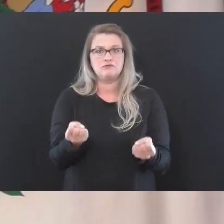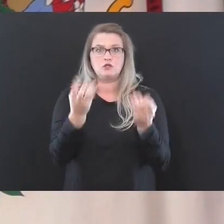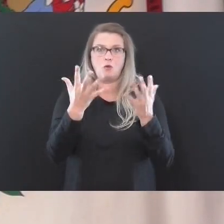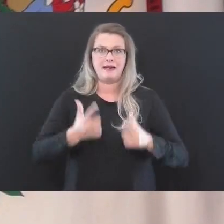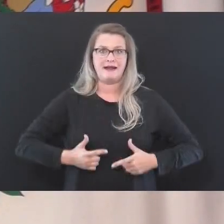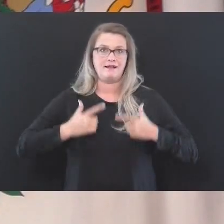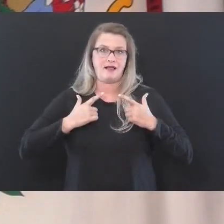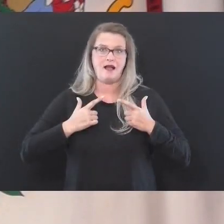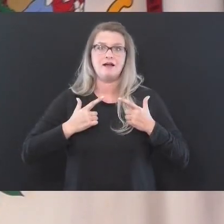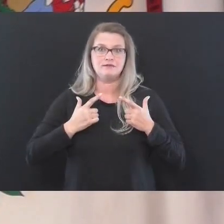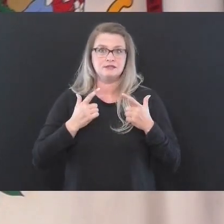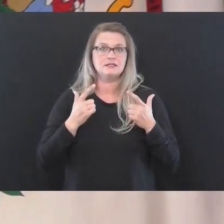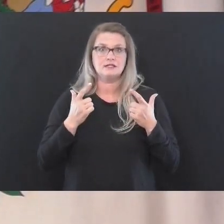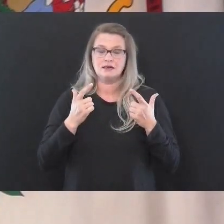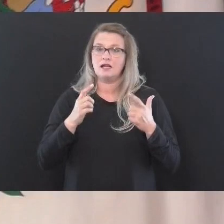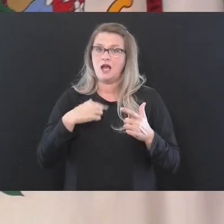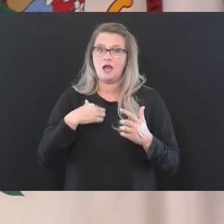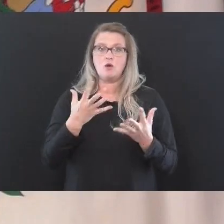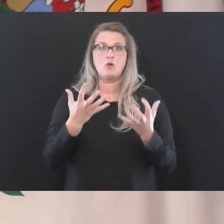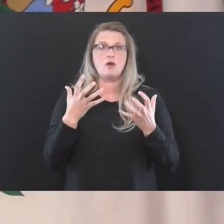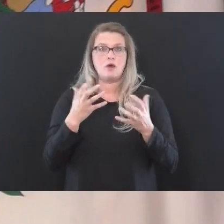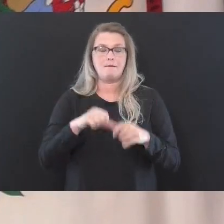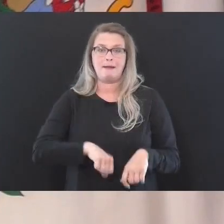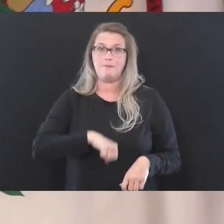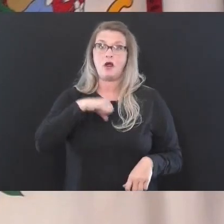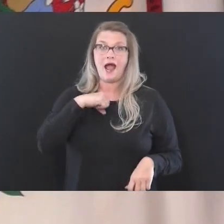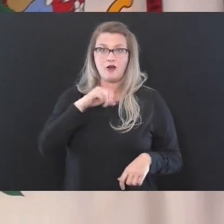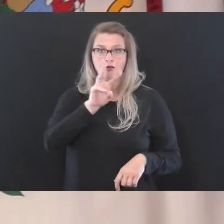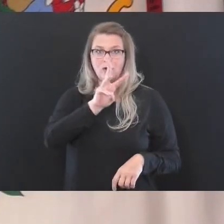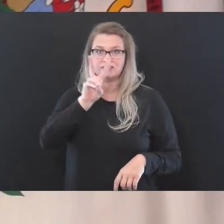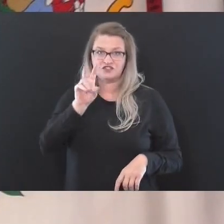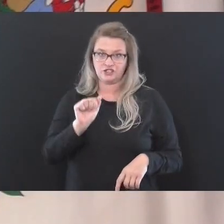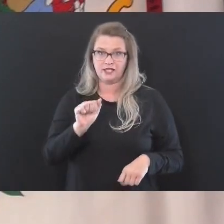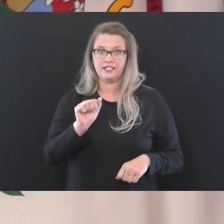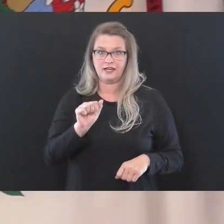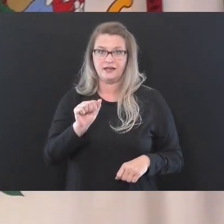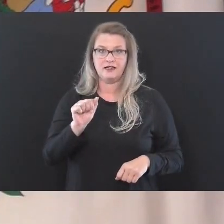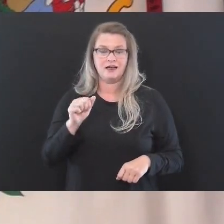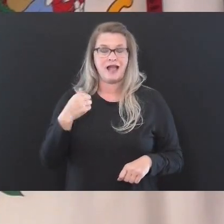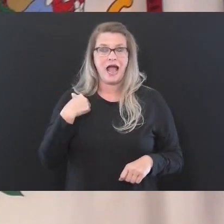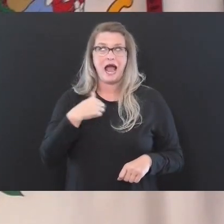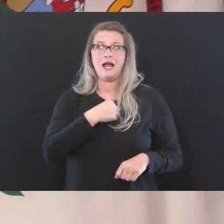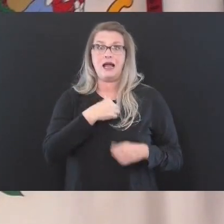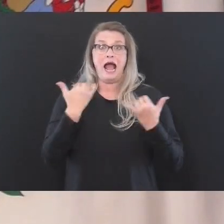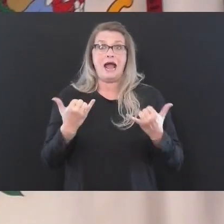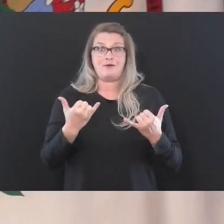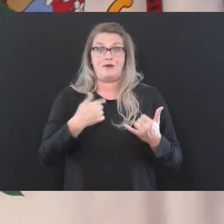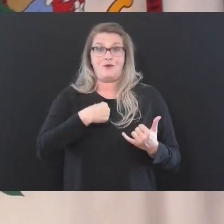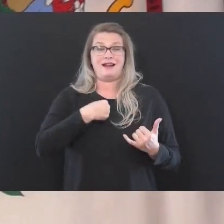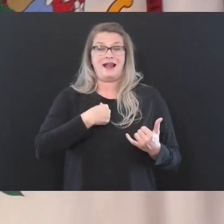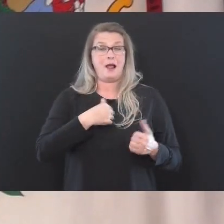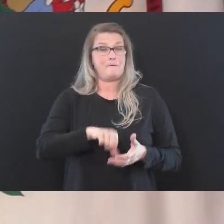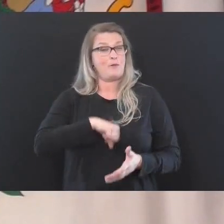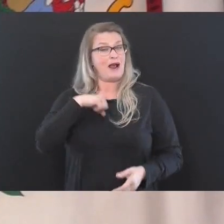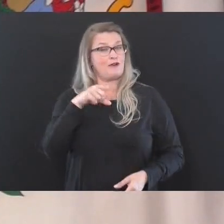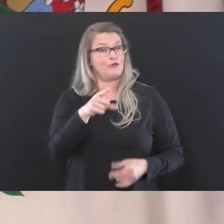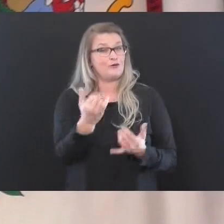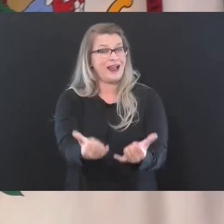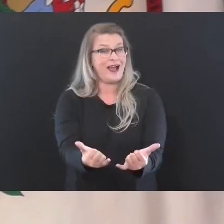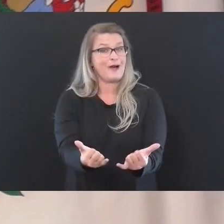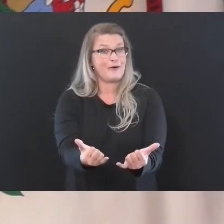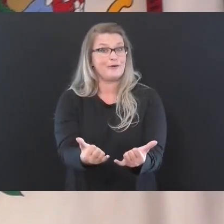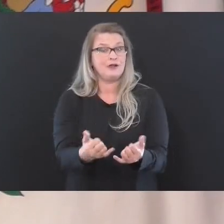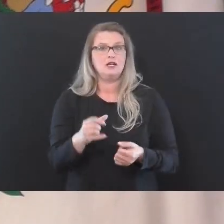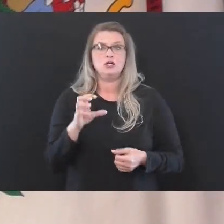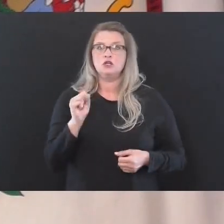do that. And absolutely, we're going to be so proud of West Virginia as I am so proud of you right now. So for all